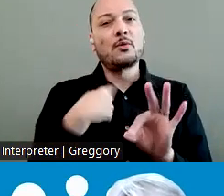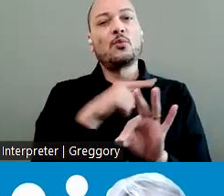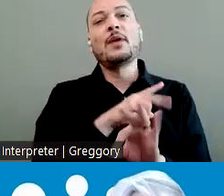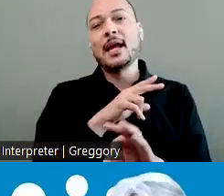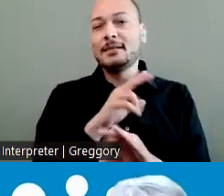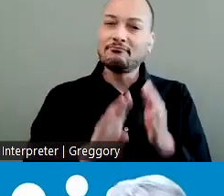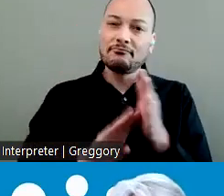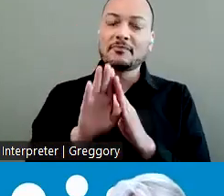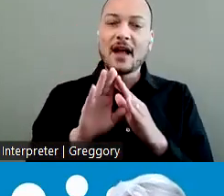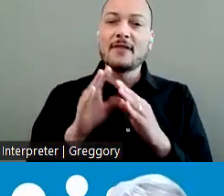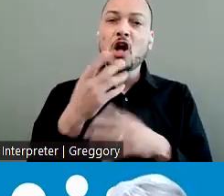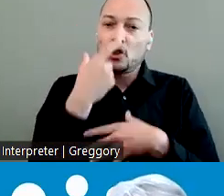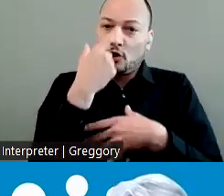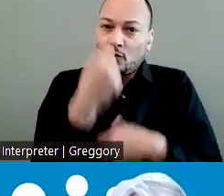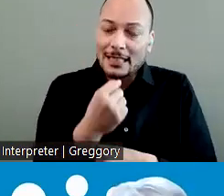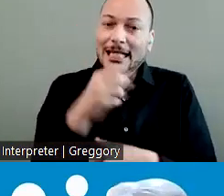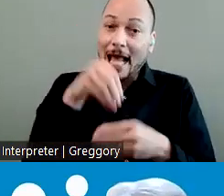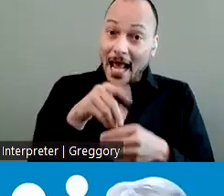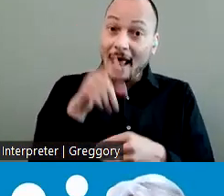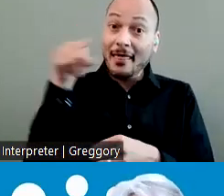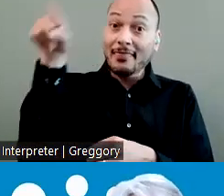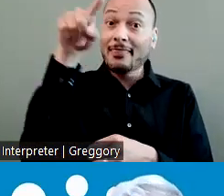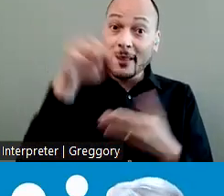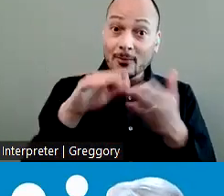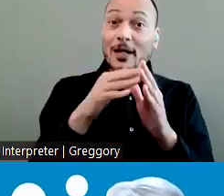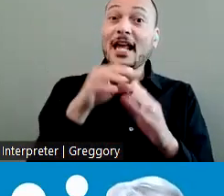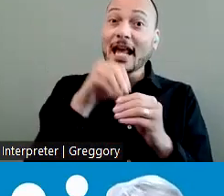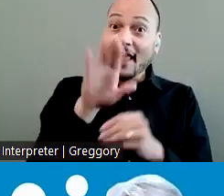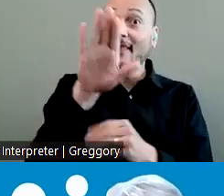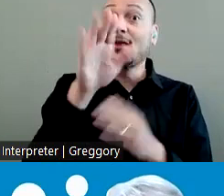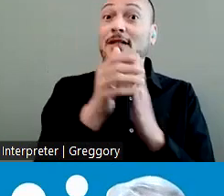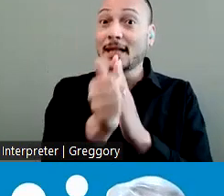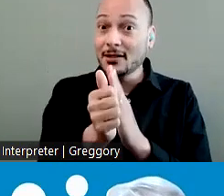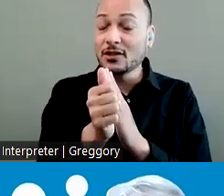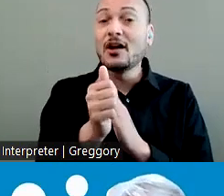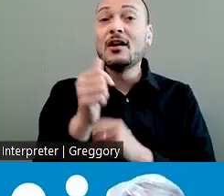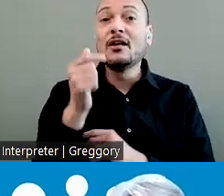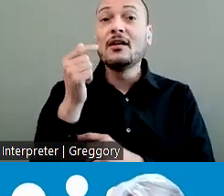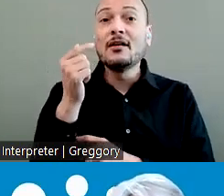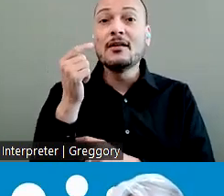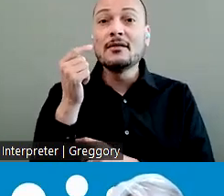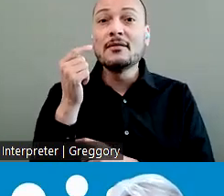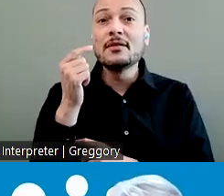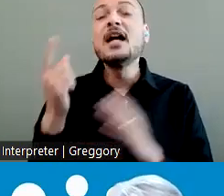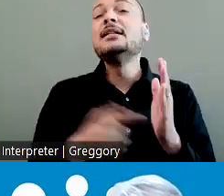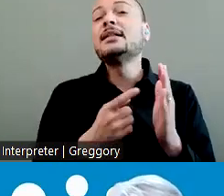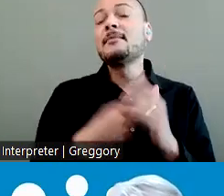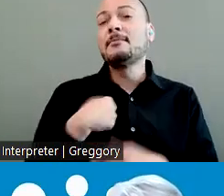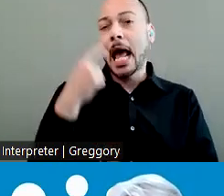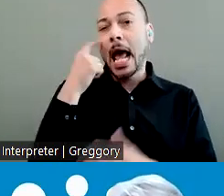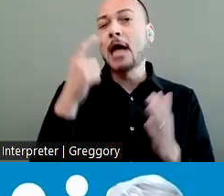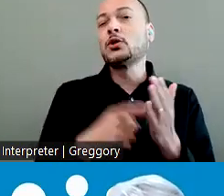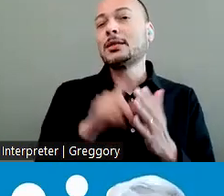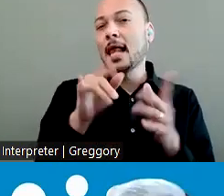trust in the community. So in their skills that they bring, I think sometimes I see that happening